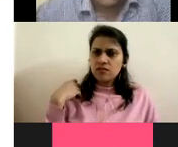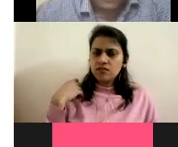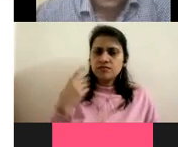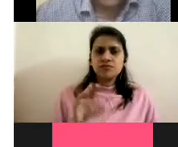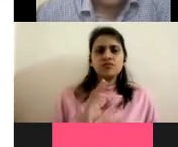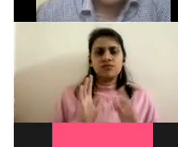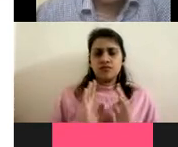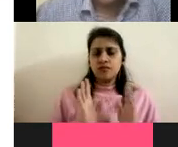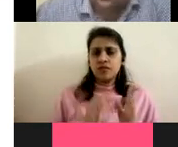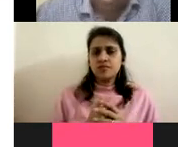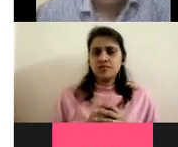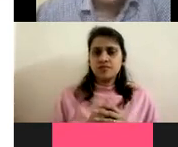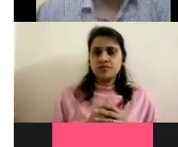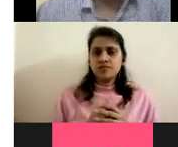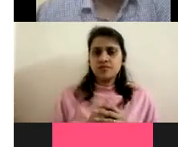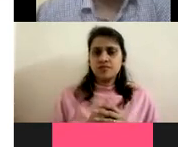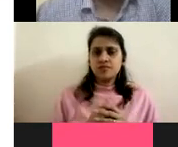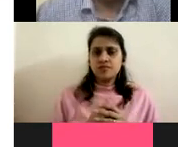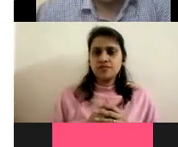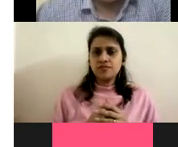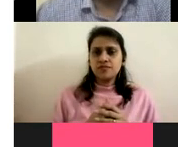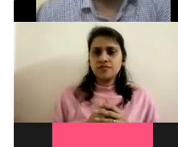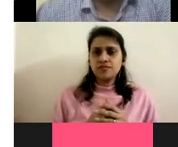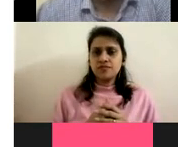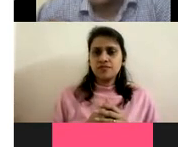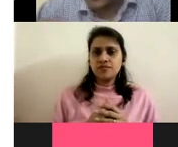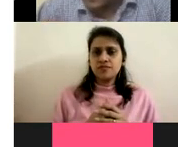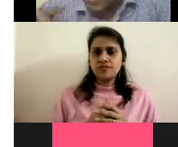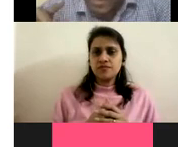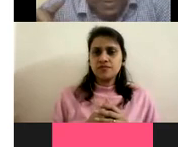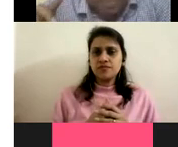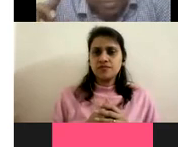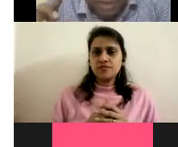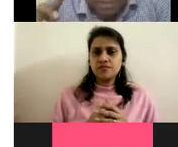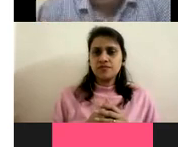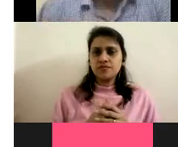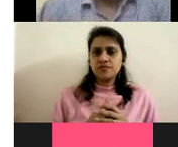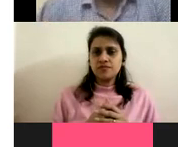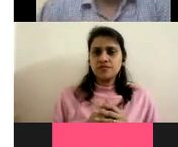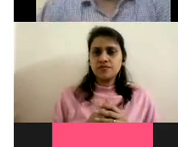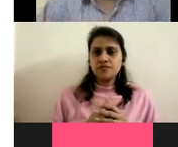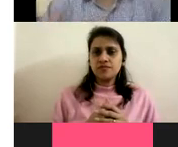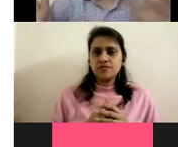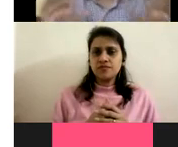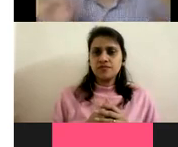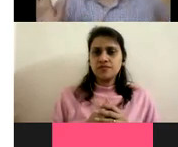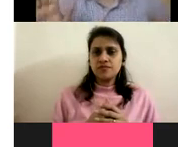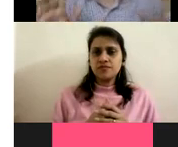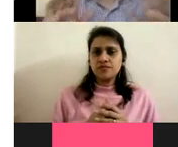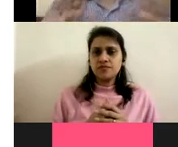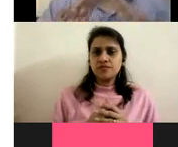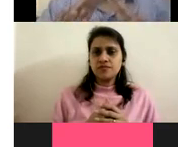all of these conditions, Sonia also talks about muscular dystrophy, the same situation. So absolutely right. So